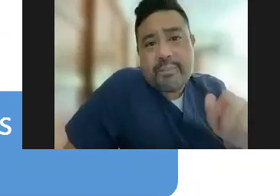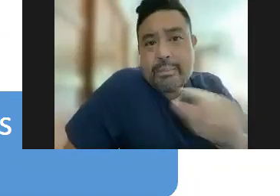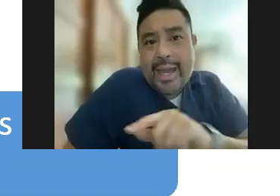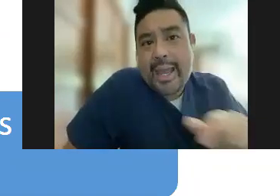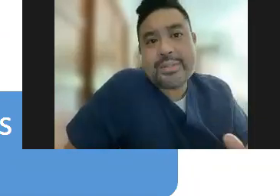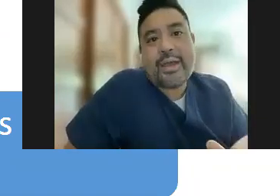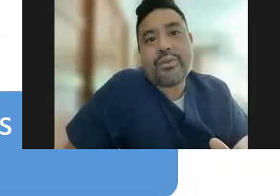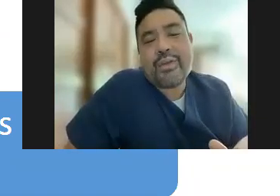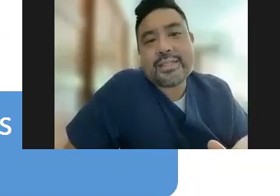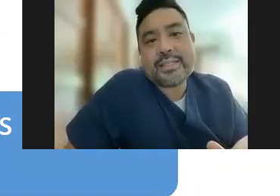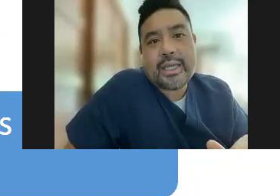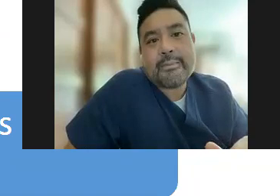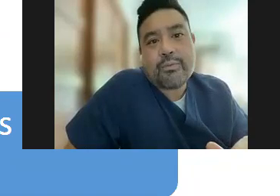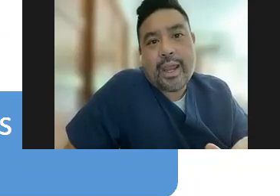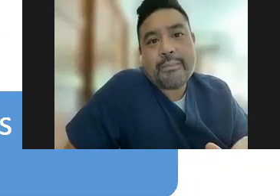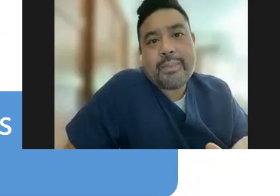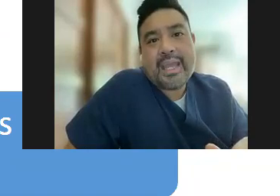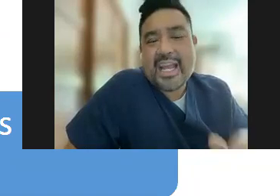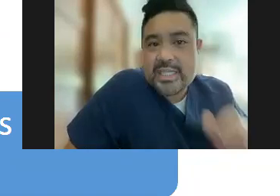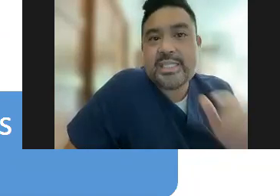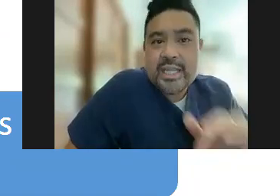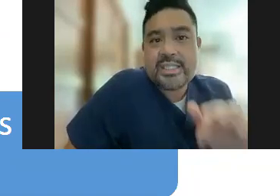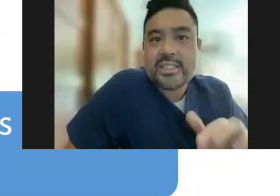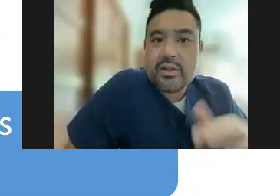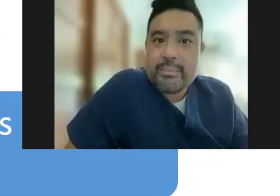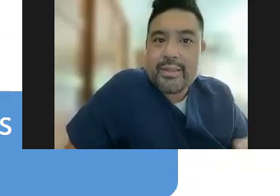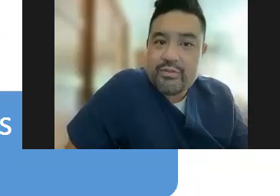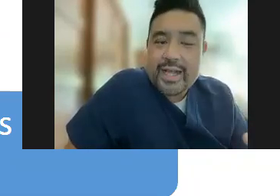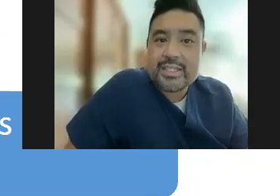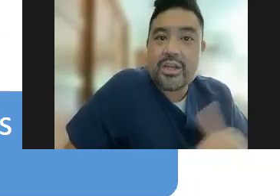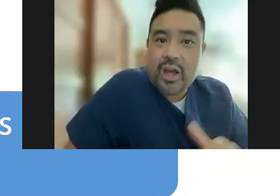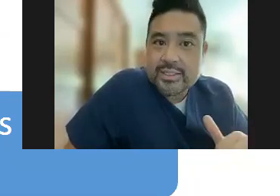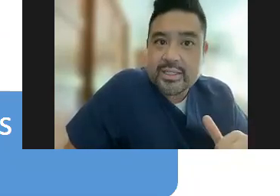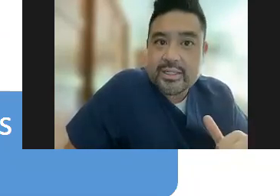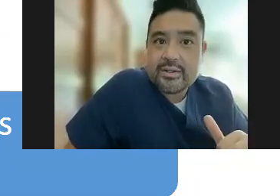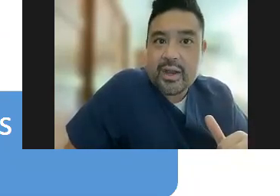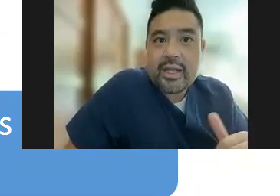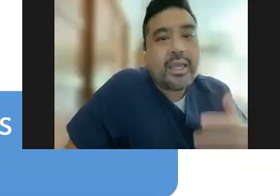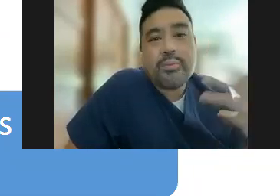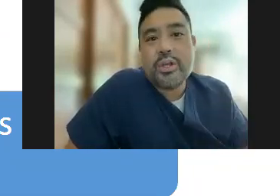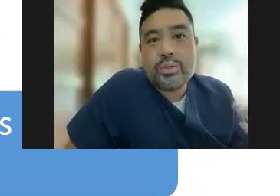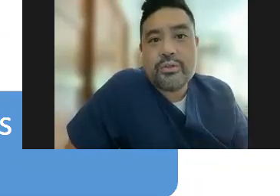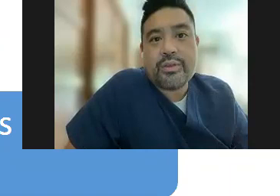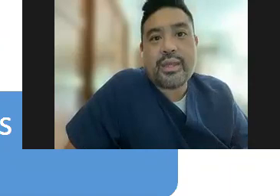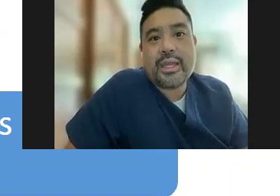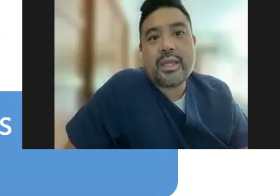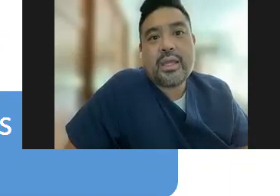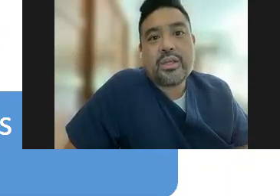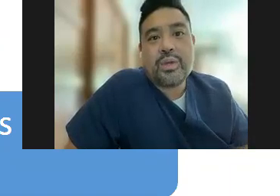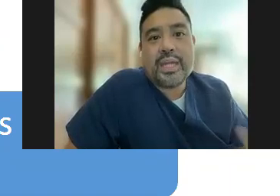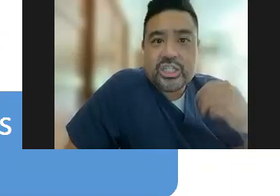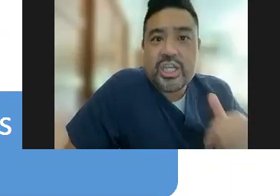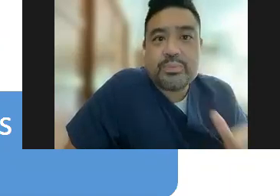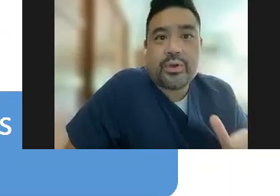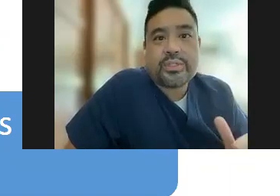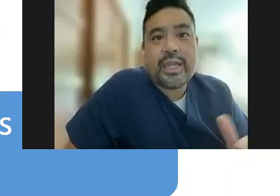essentially, if something bad happens after the vaccine, right, it doesn't necessarily mean the vaccine caused it, right? It'd be no different than